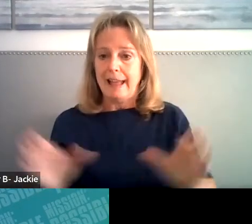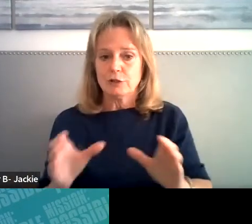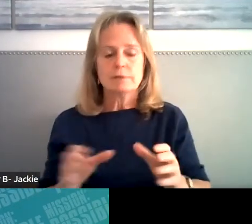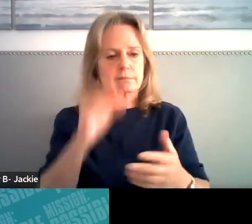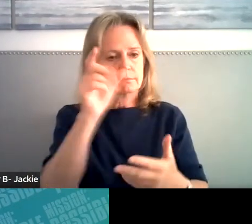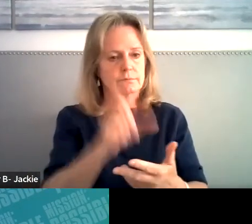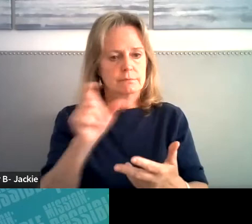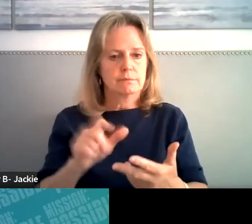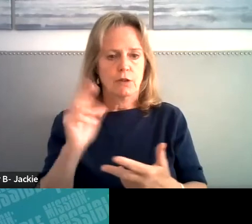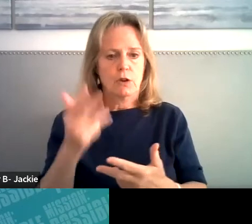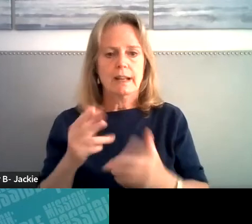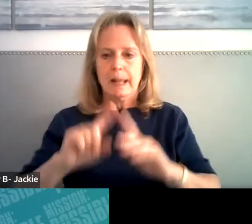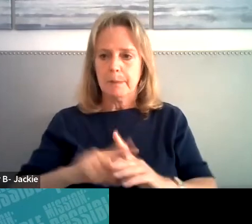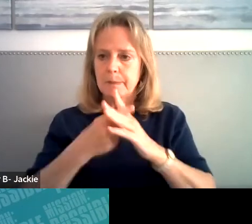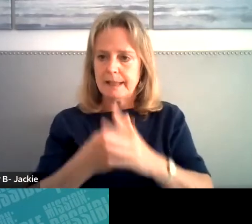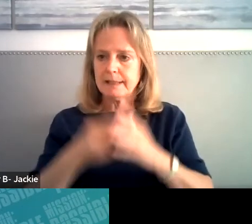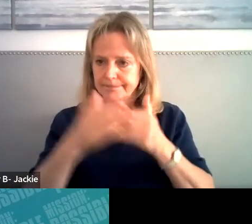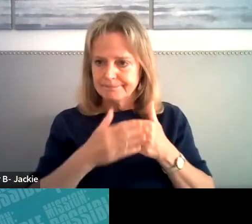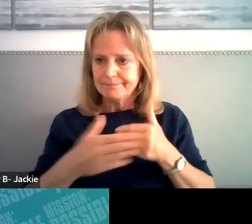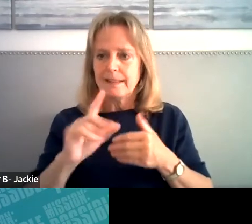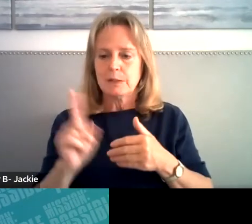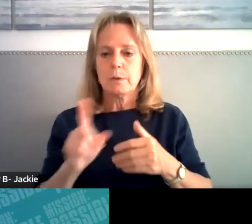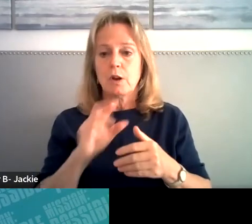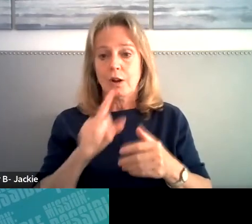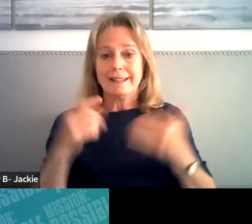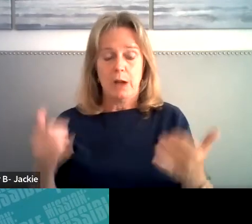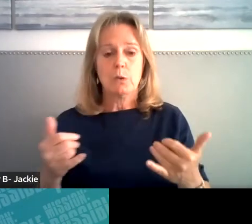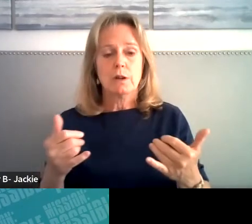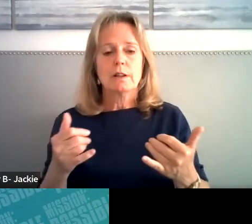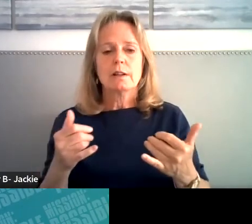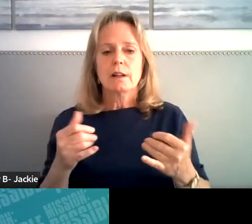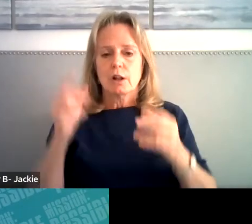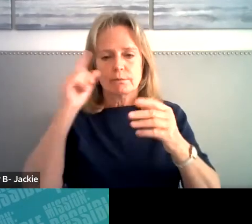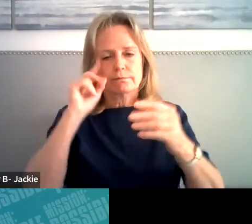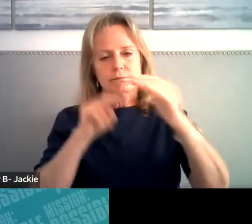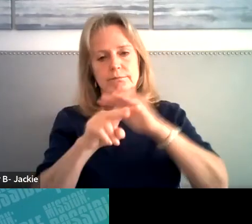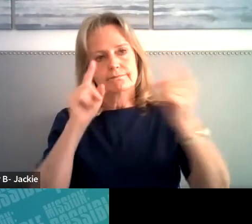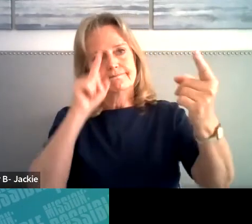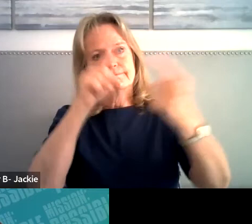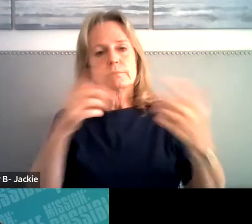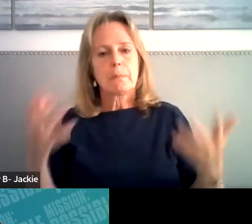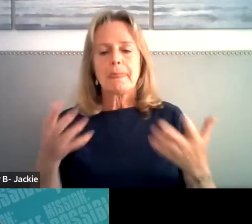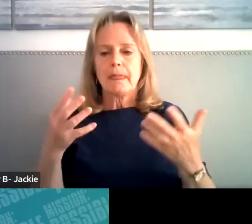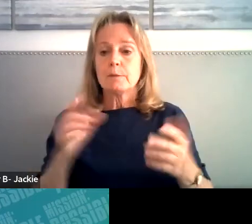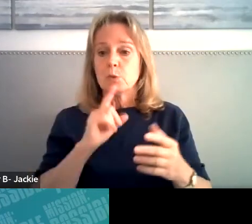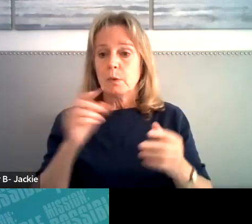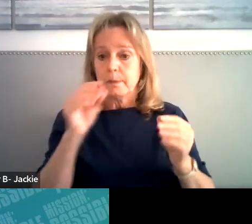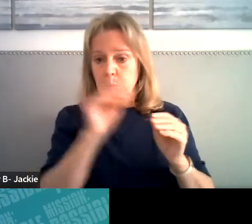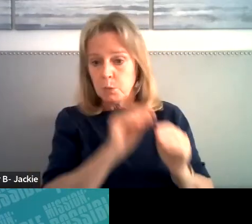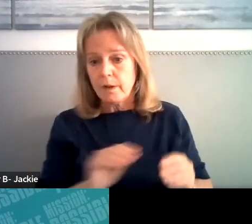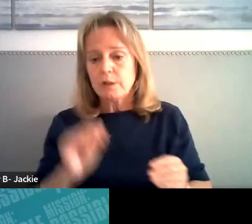implementation stage. And this is where we are right now. Our long-term plan is to ensure that we move on to the next